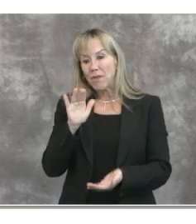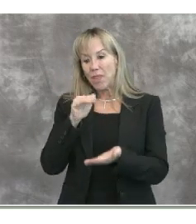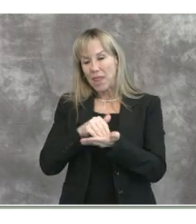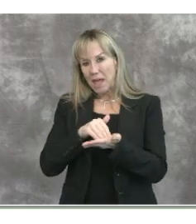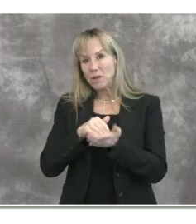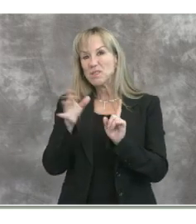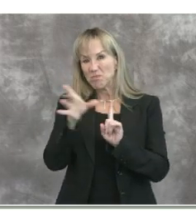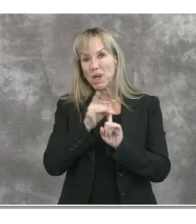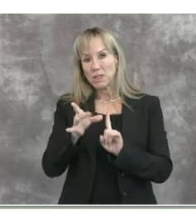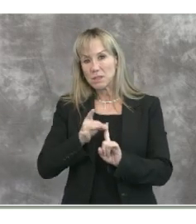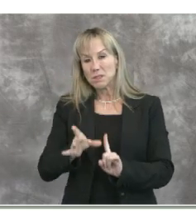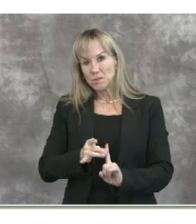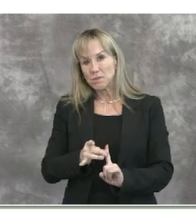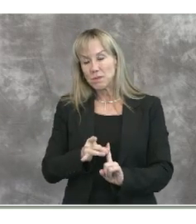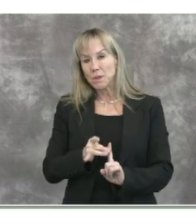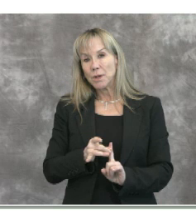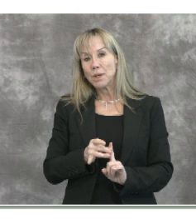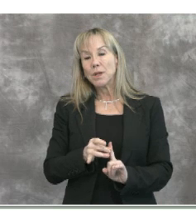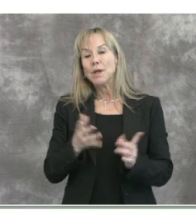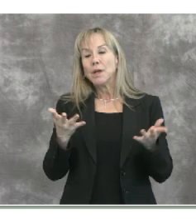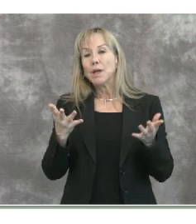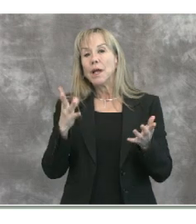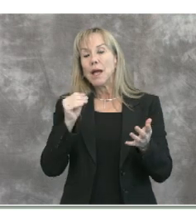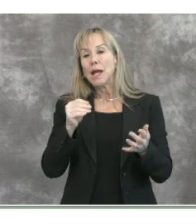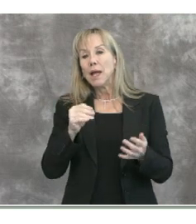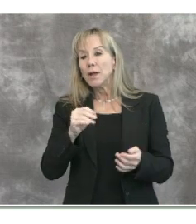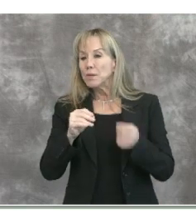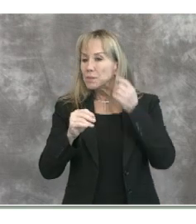805,000 positive cases reported, including